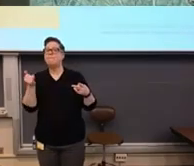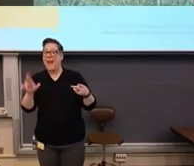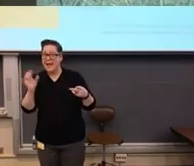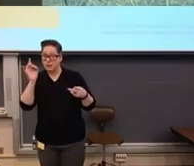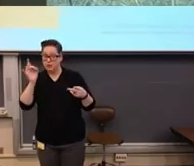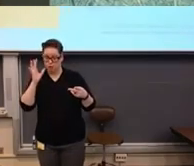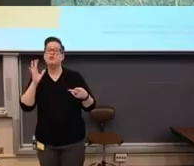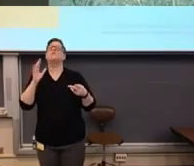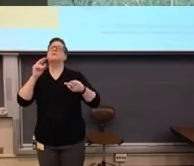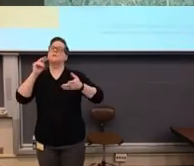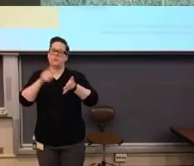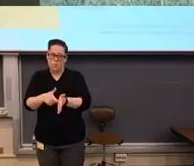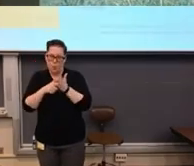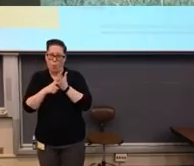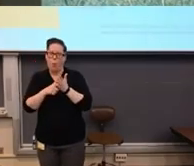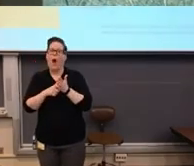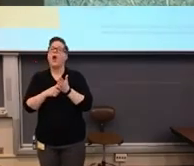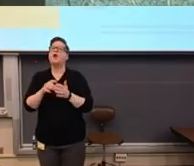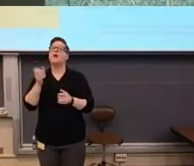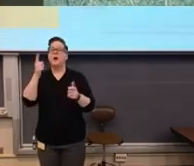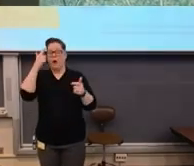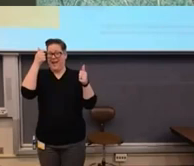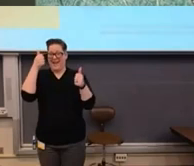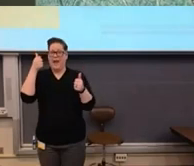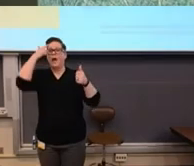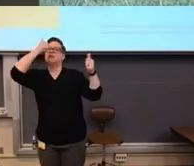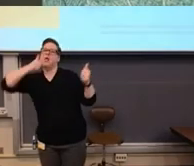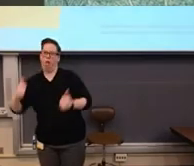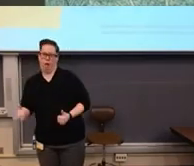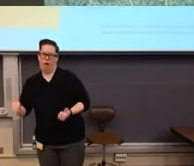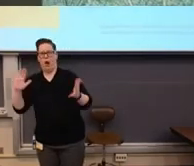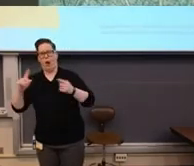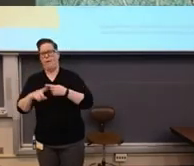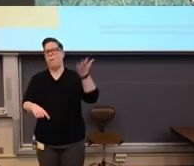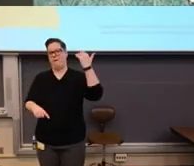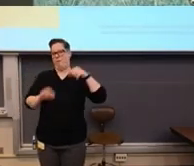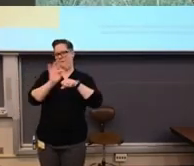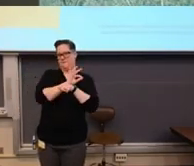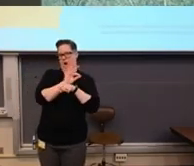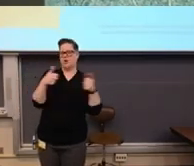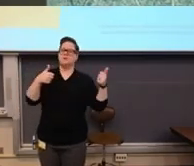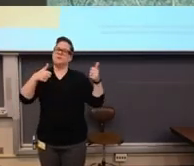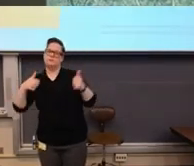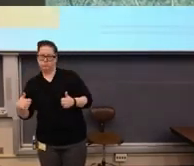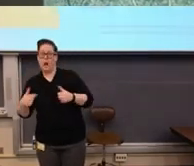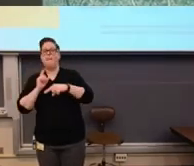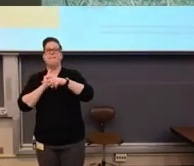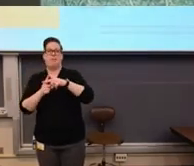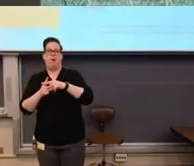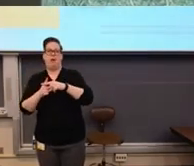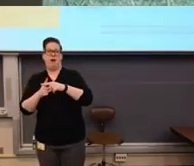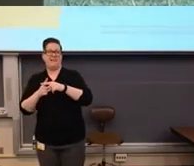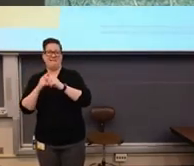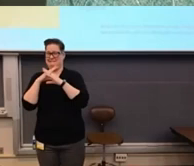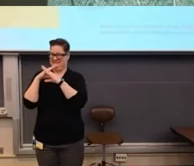disorder, this requires evidence of significant decline from a previous level of function, and the impairment is